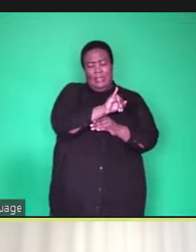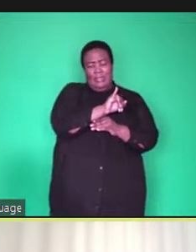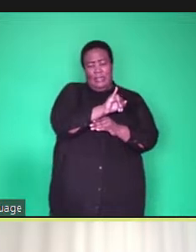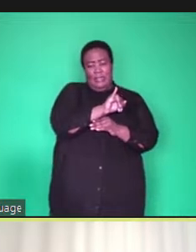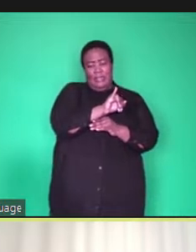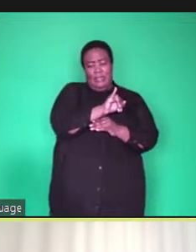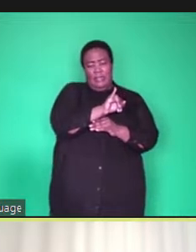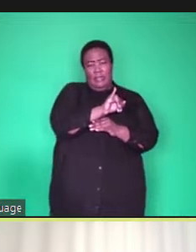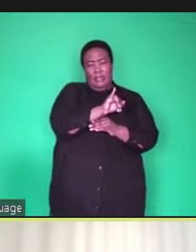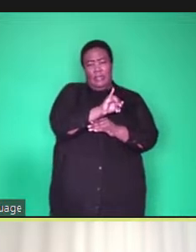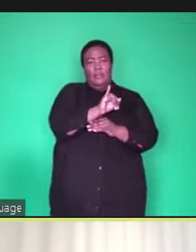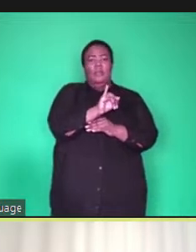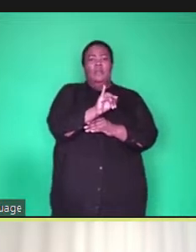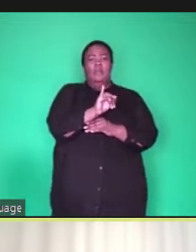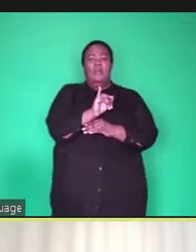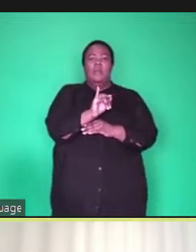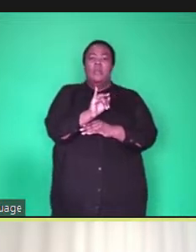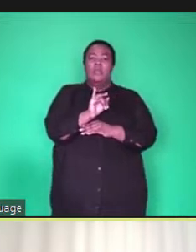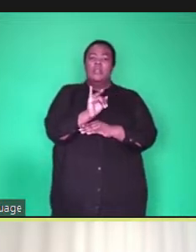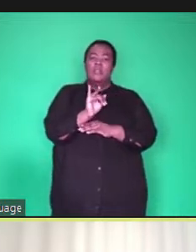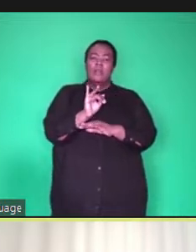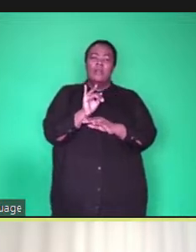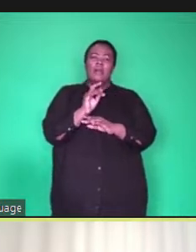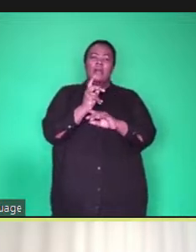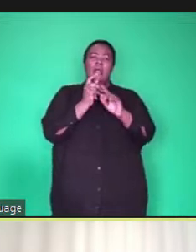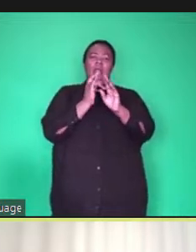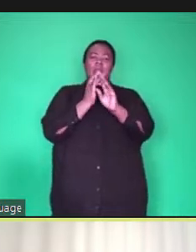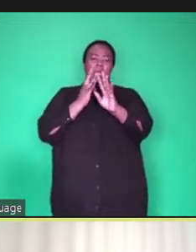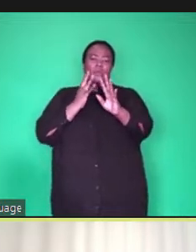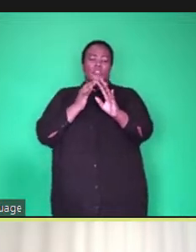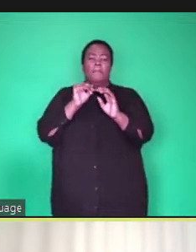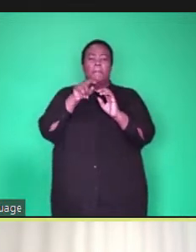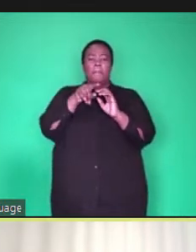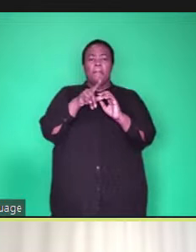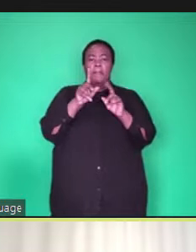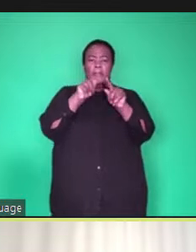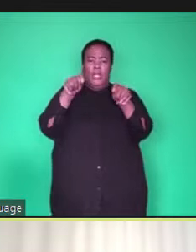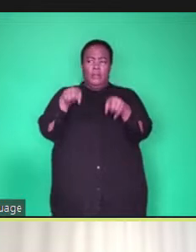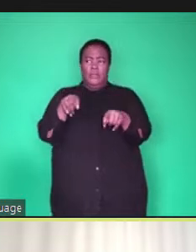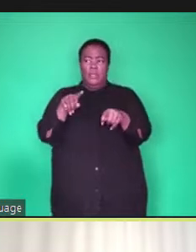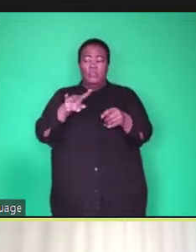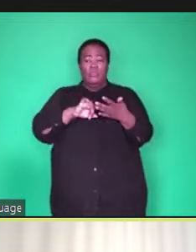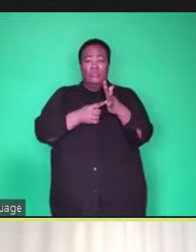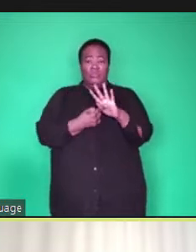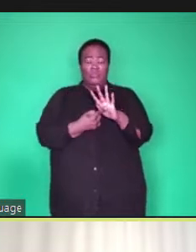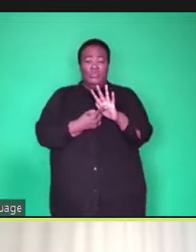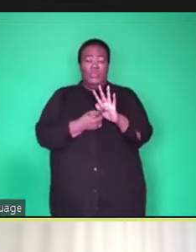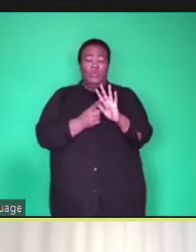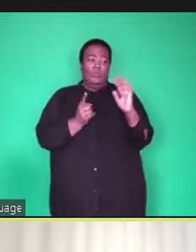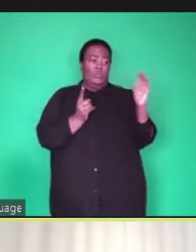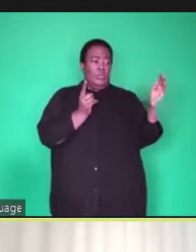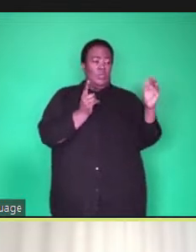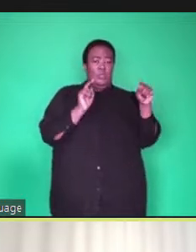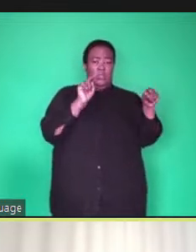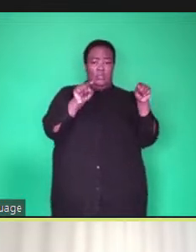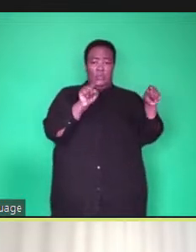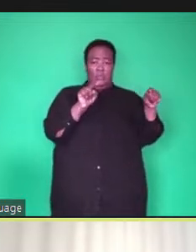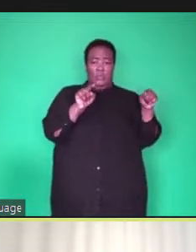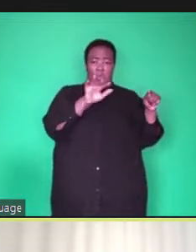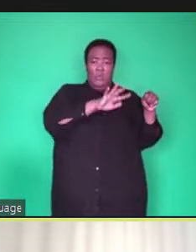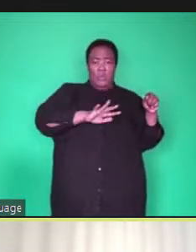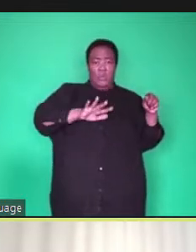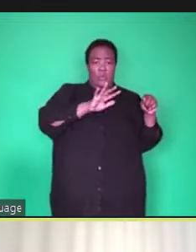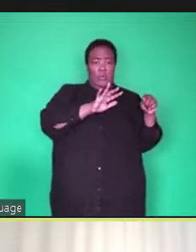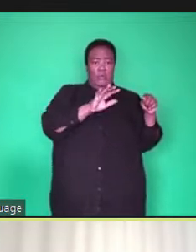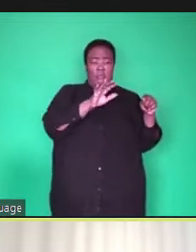a township in Cape Town. I used census data just to make population pyramids of the 2 places out of interest, and the contrast